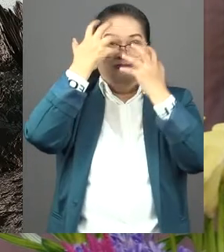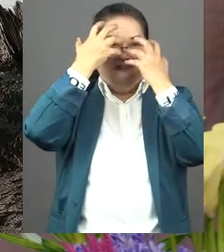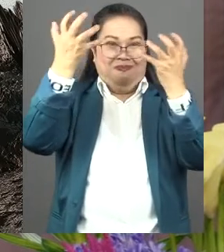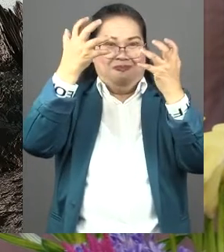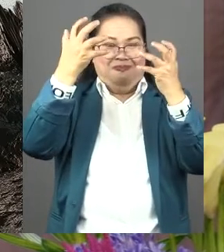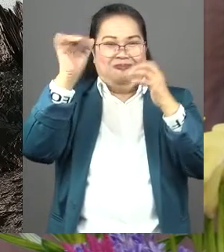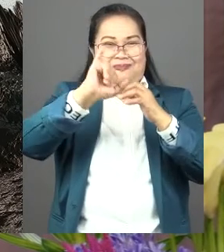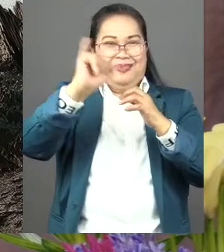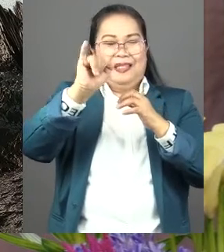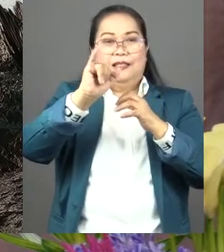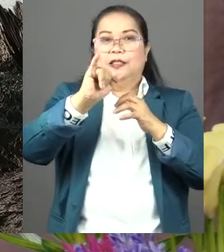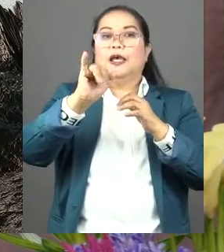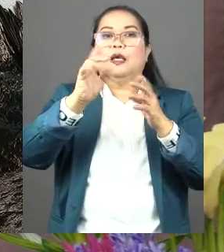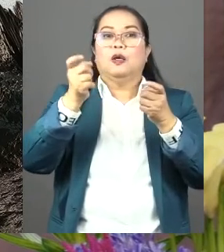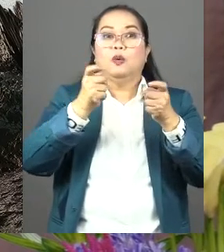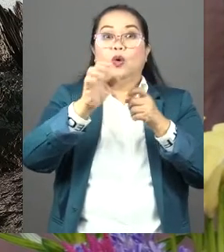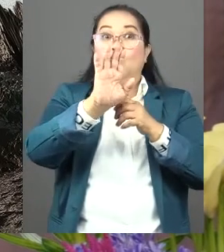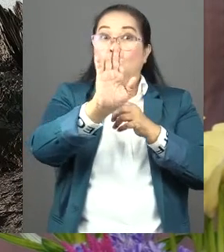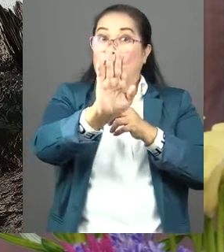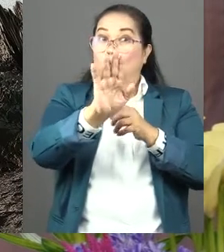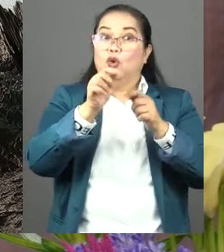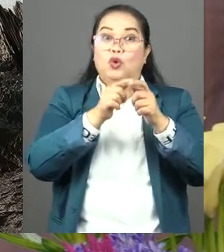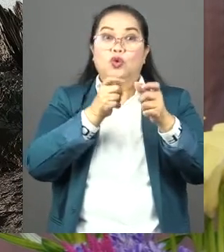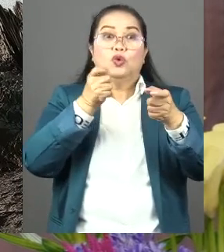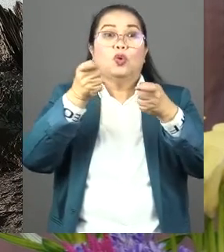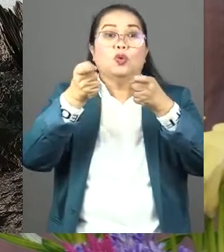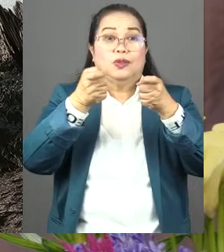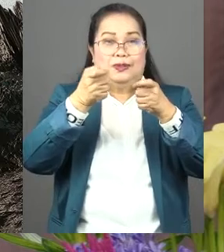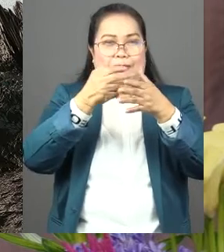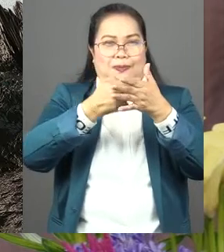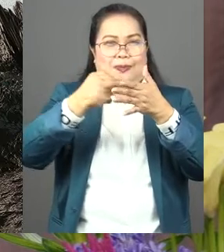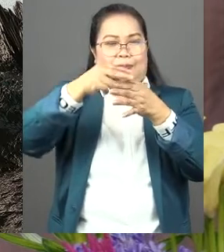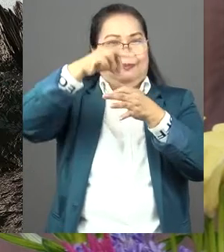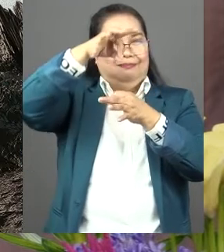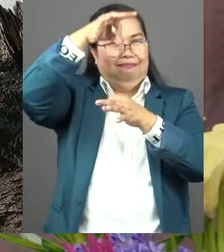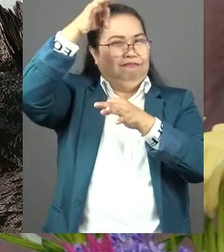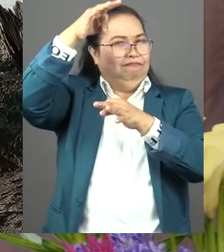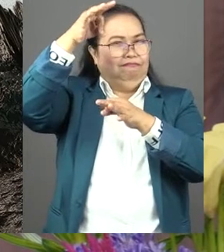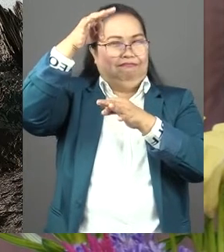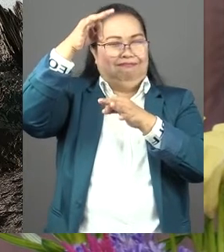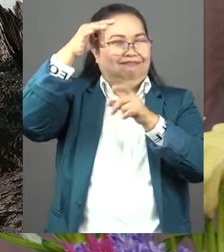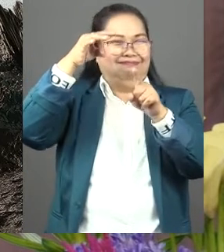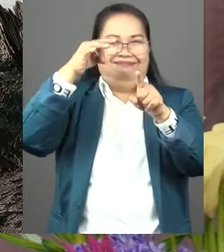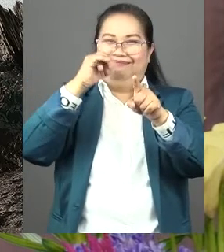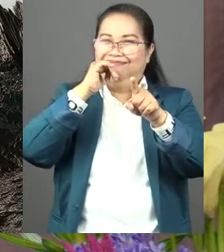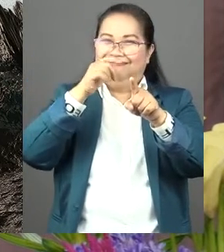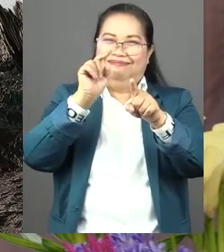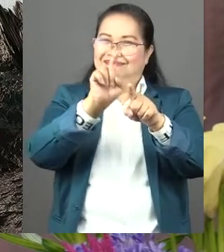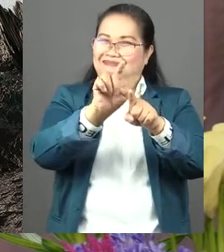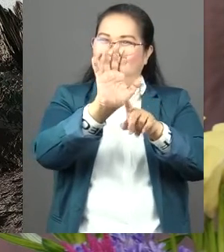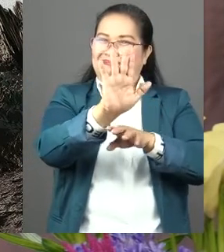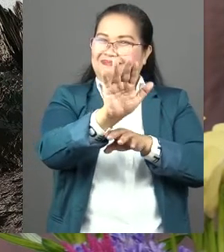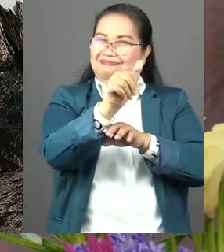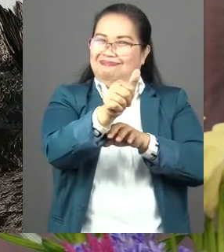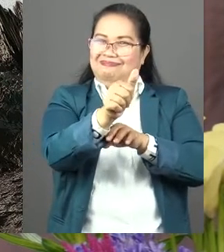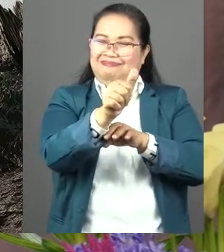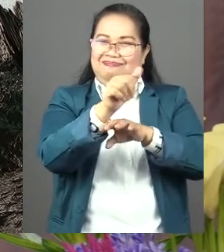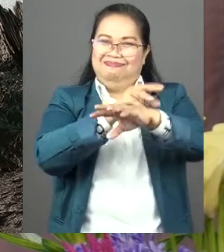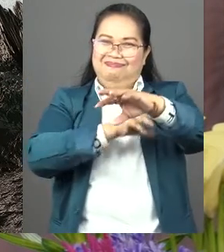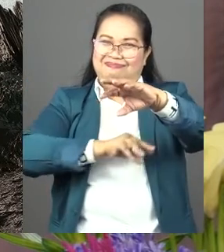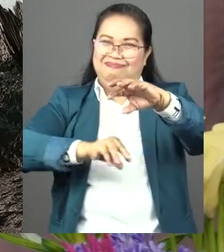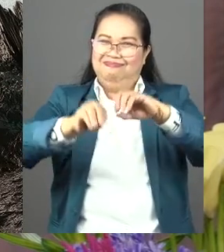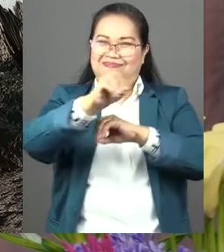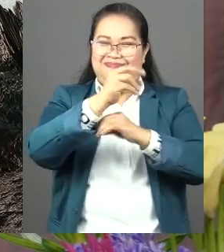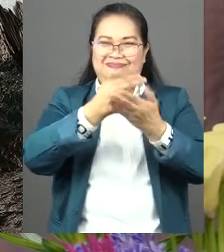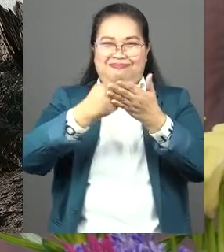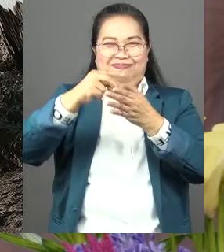in pleiro'o. You're so controlled by the Spirit, you're no longer who you used to be, in a positive sense